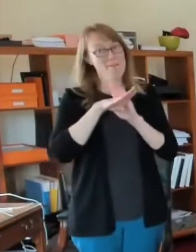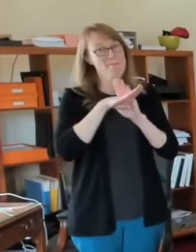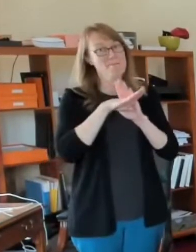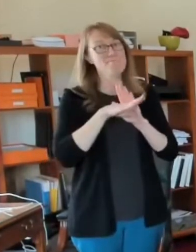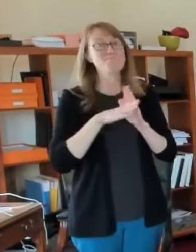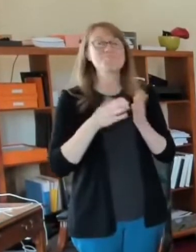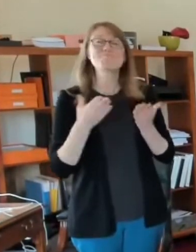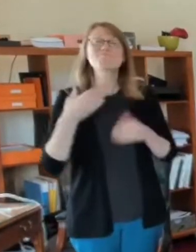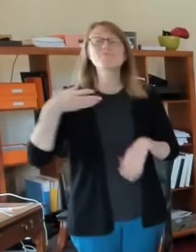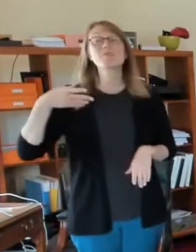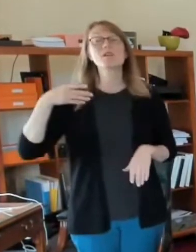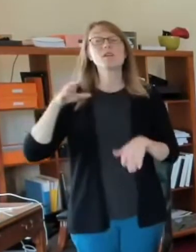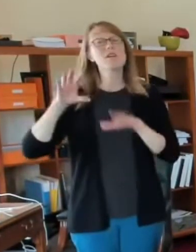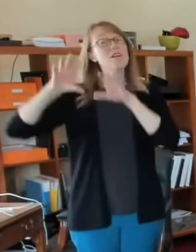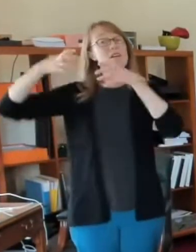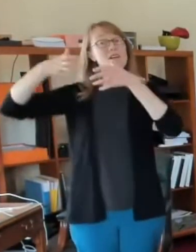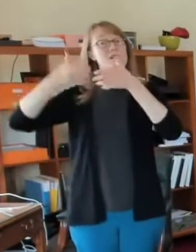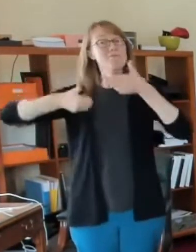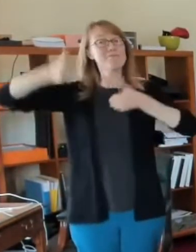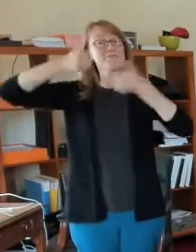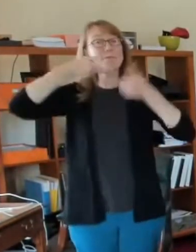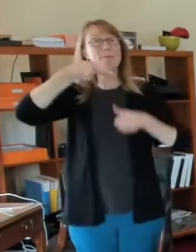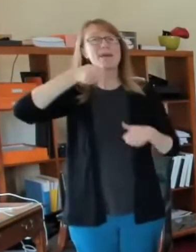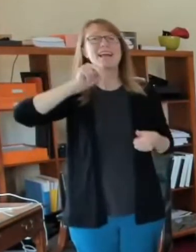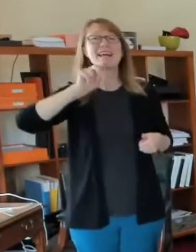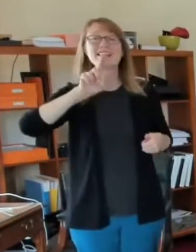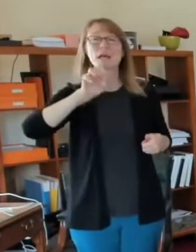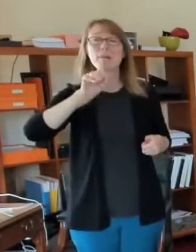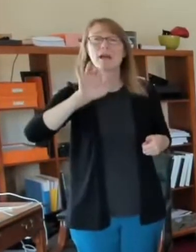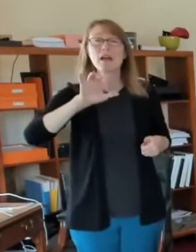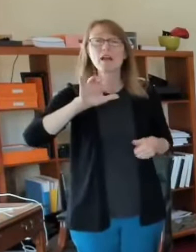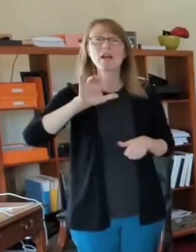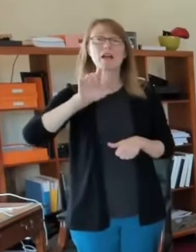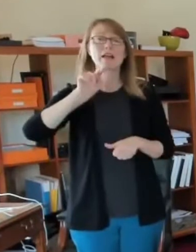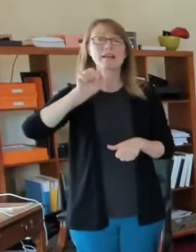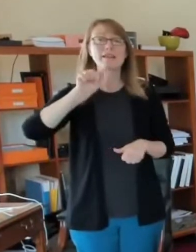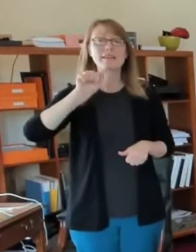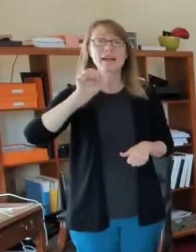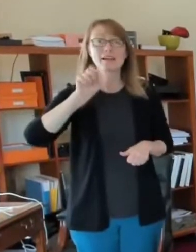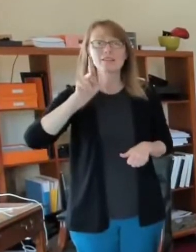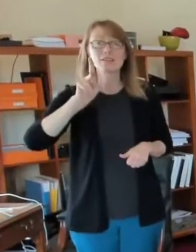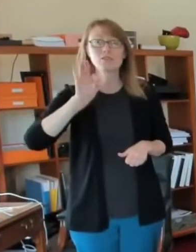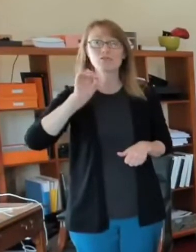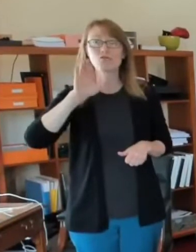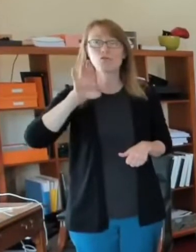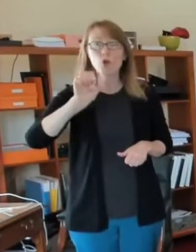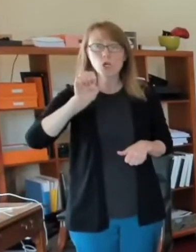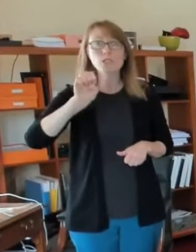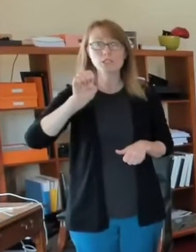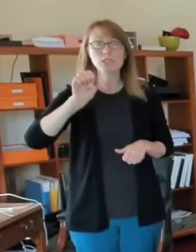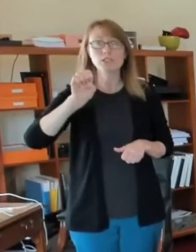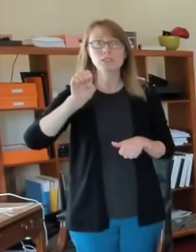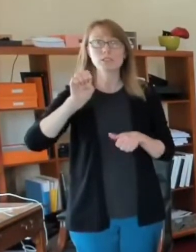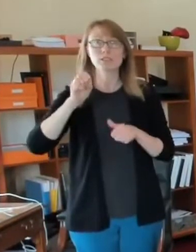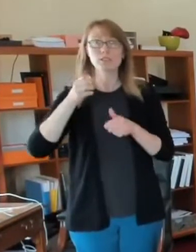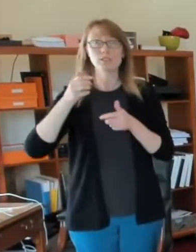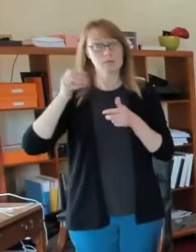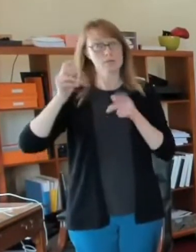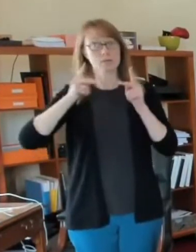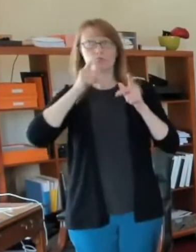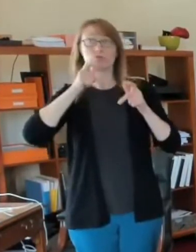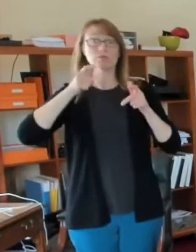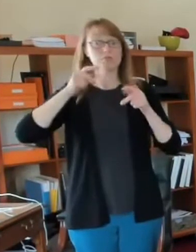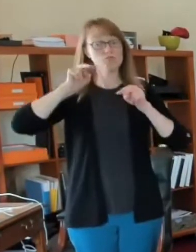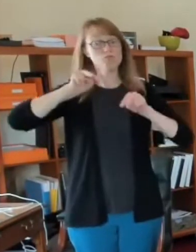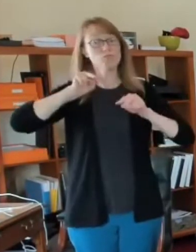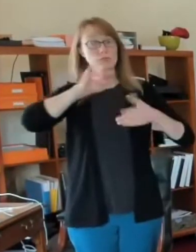The pandemic task force yesterday, for those of you who watched the pandemic task force, they made this point, which is that we really